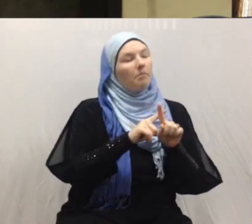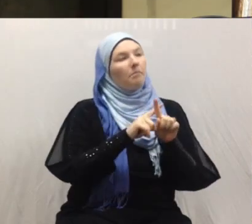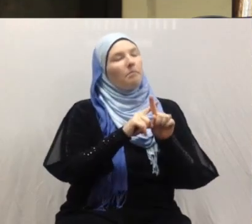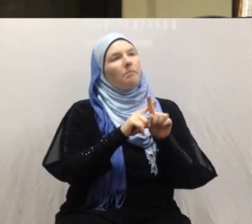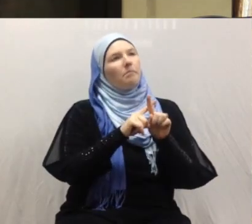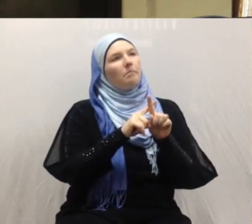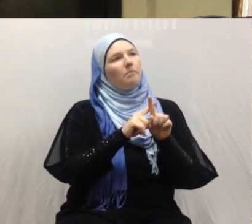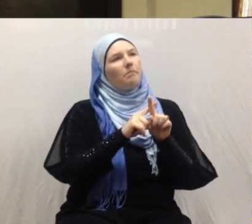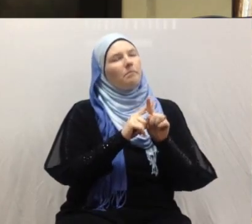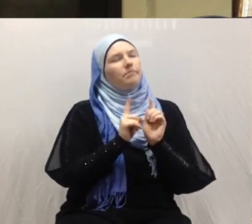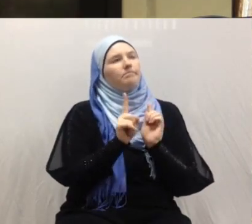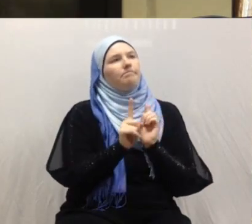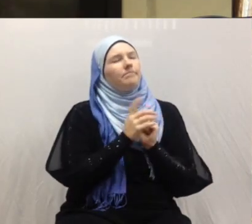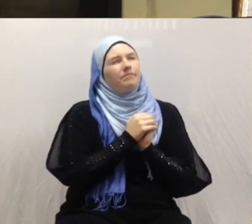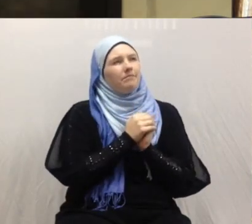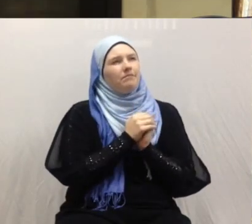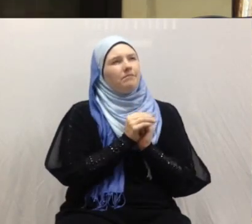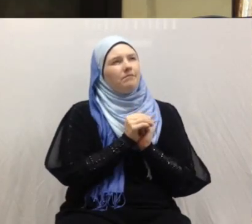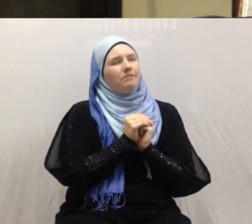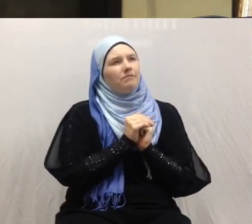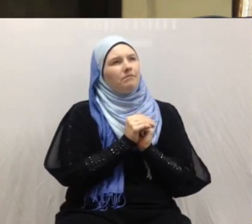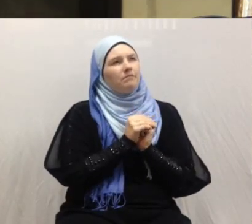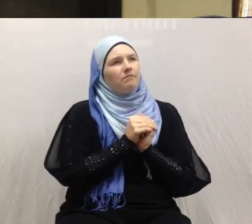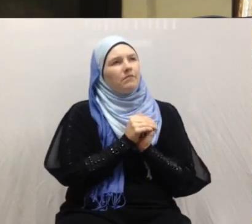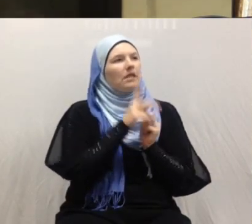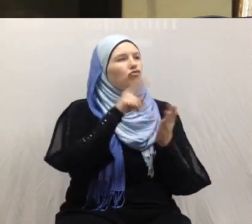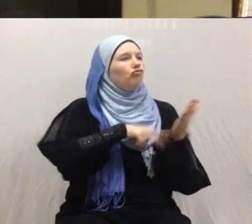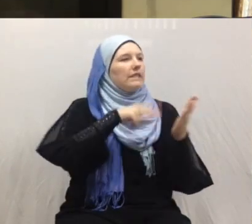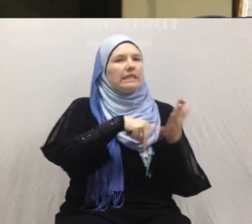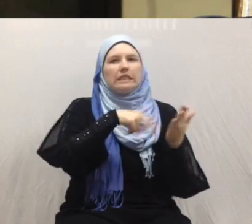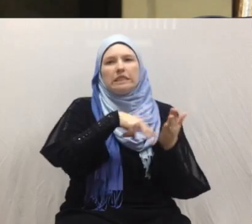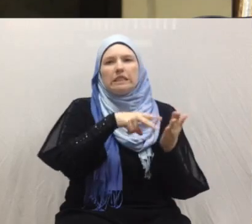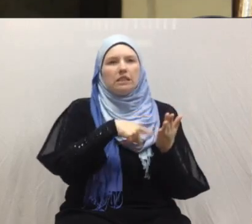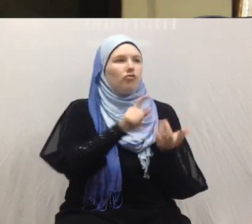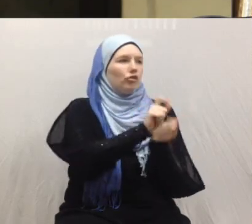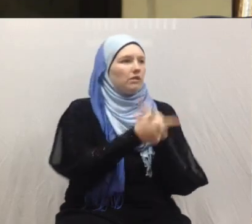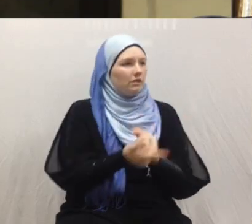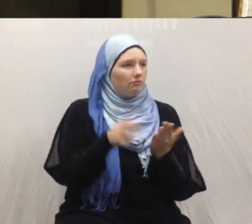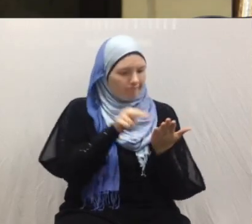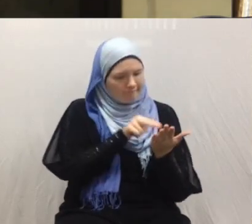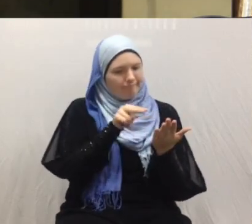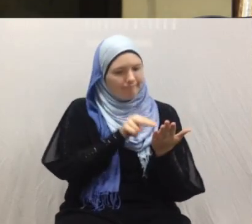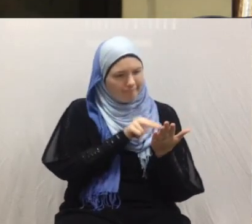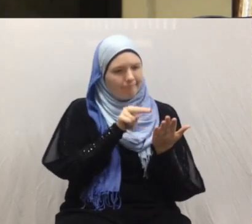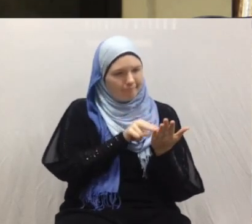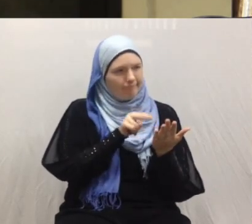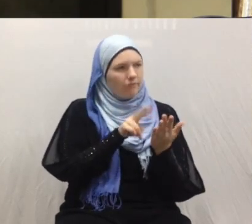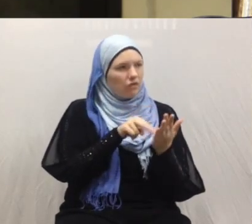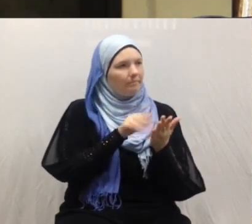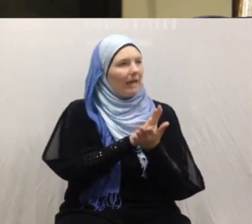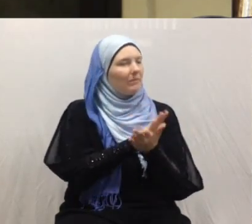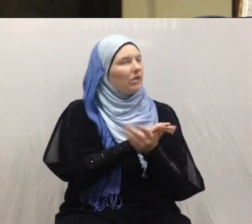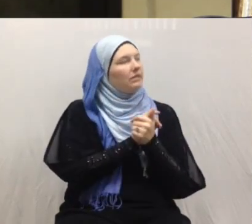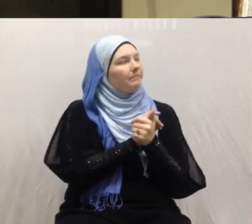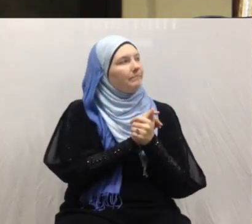are fighting in the way of Allah. Conditions must be fair and equitable to all,